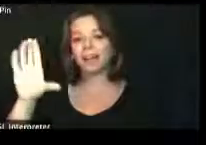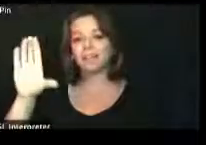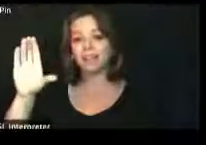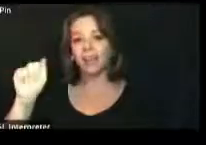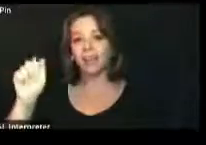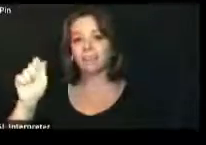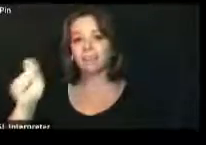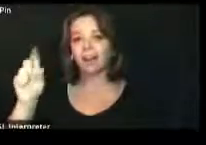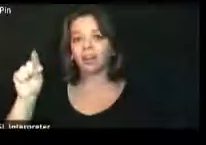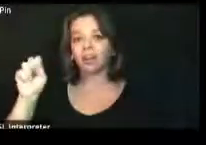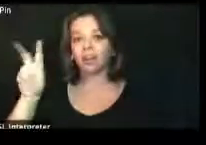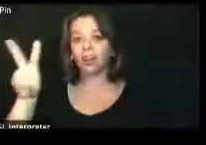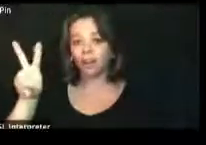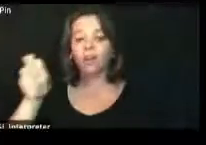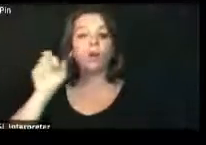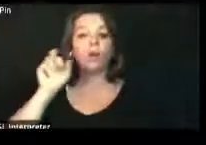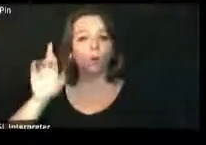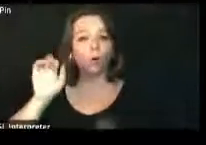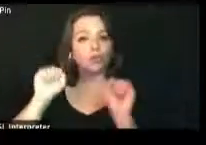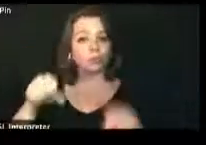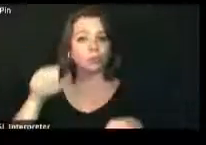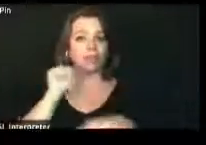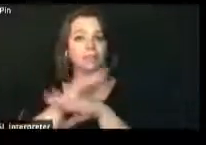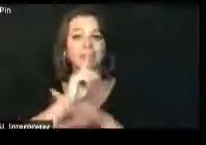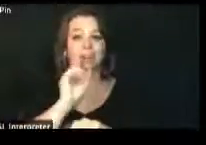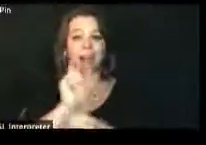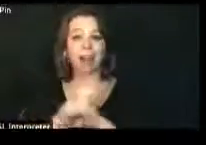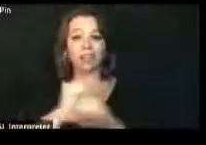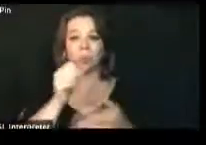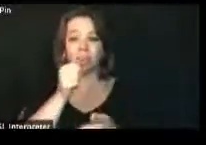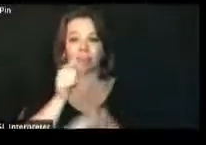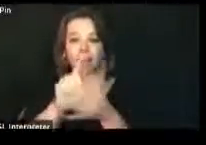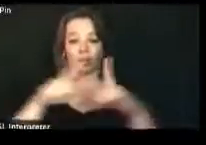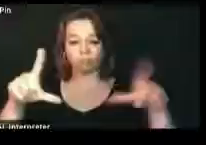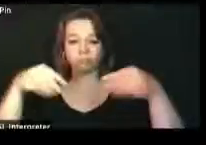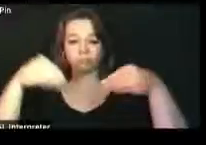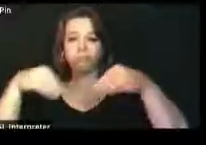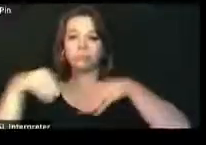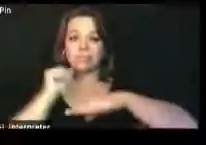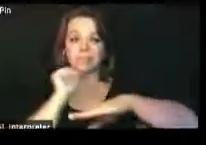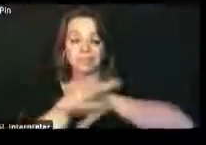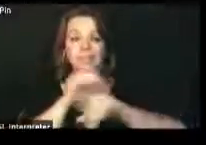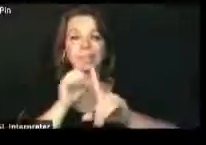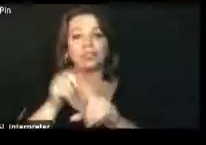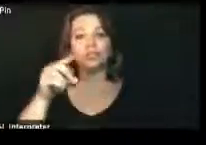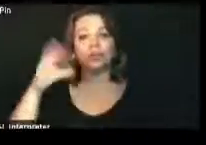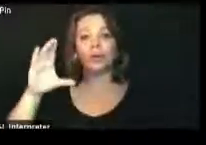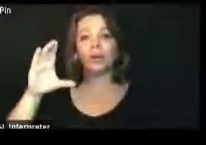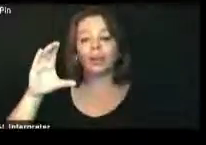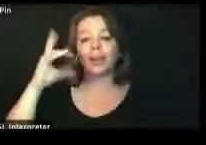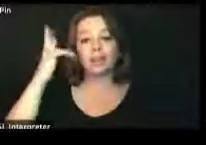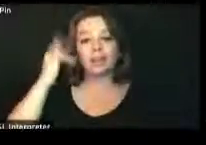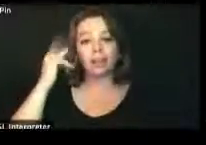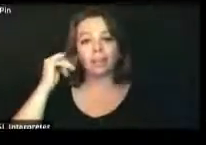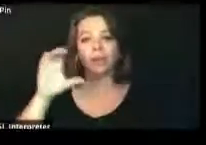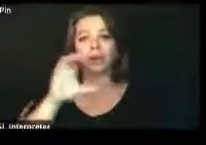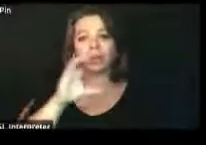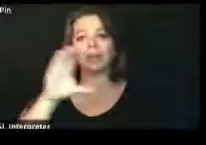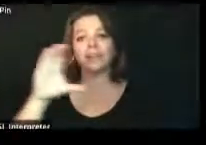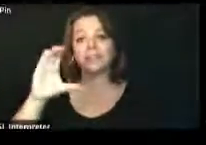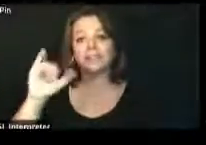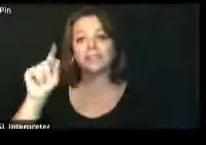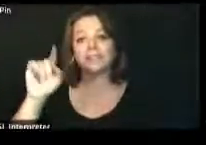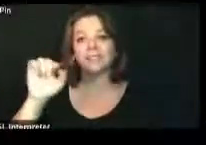votersfirstact@crc.ca.gov, or you can send us mail to the headquarters at California Citizens Redistricting Commission,